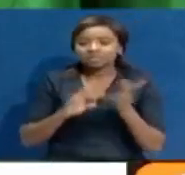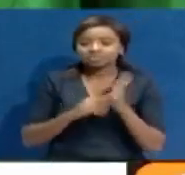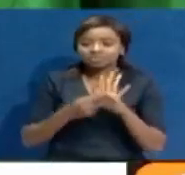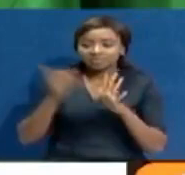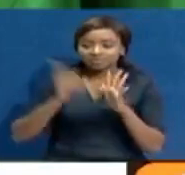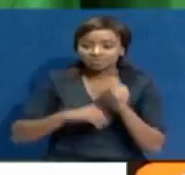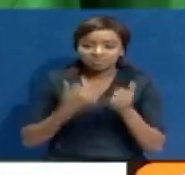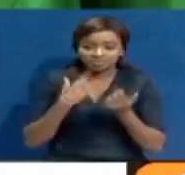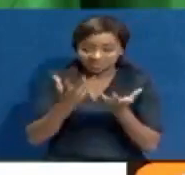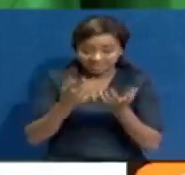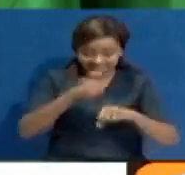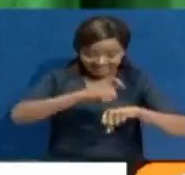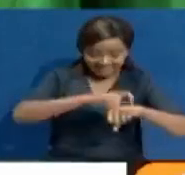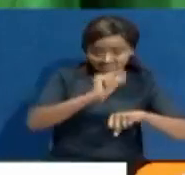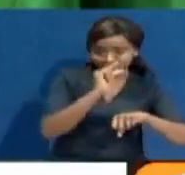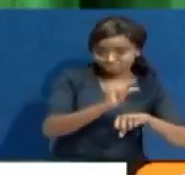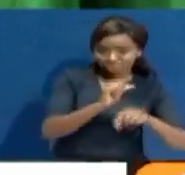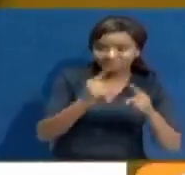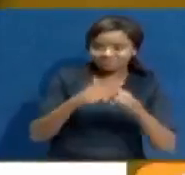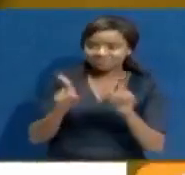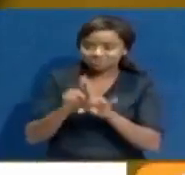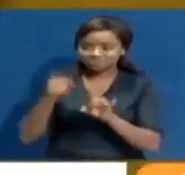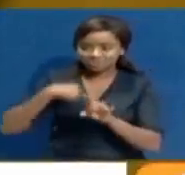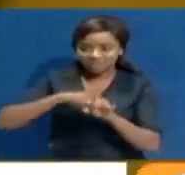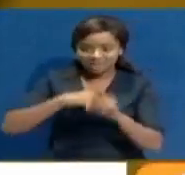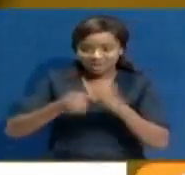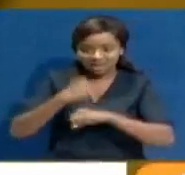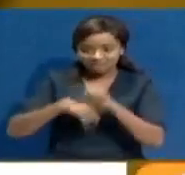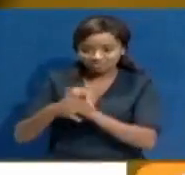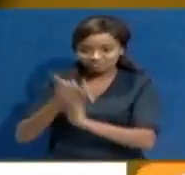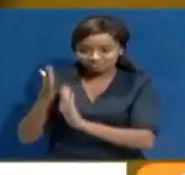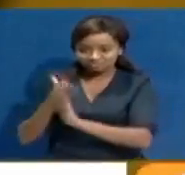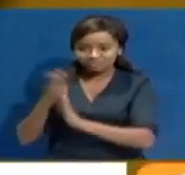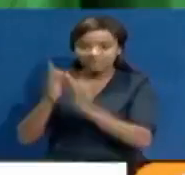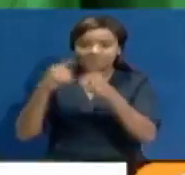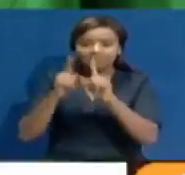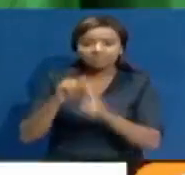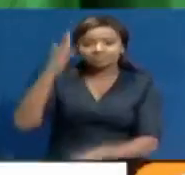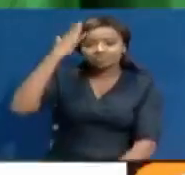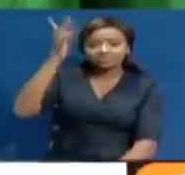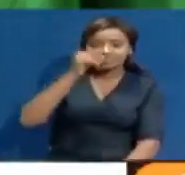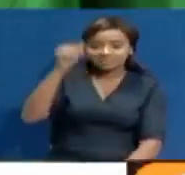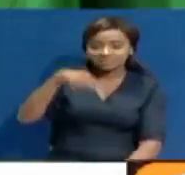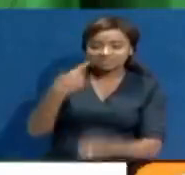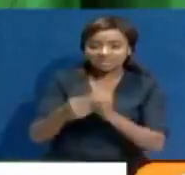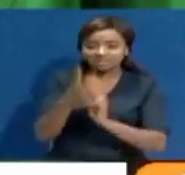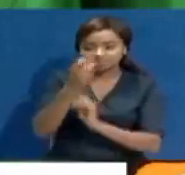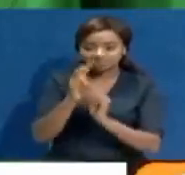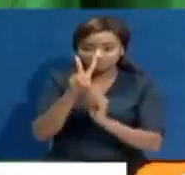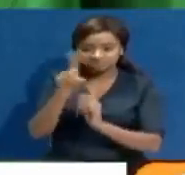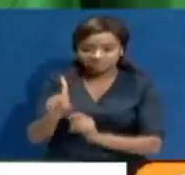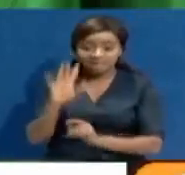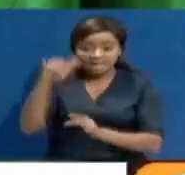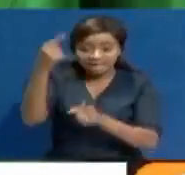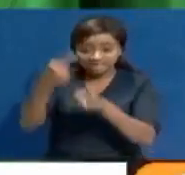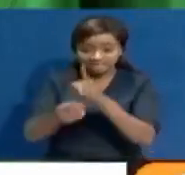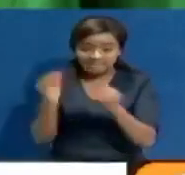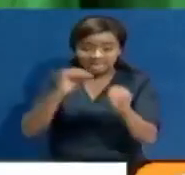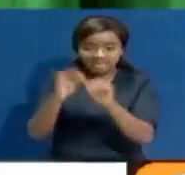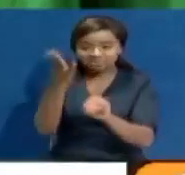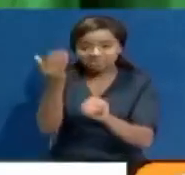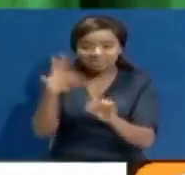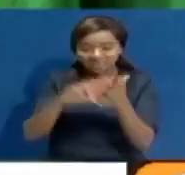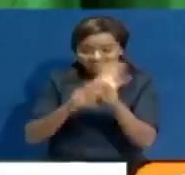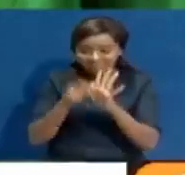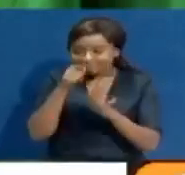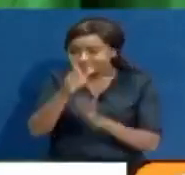we'll be racing against time. We also know that this is 2021. Next year is election time. So concentration